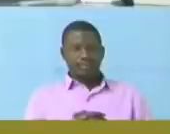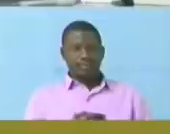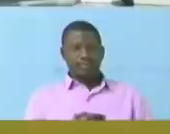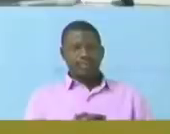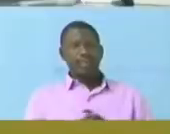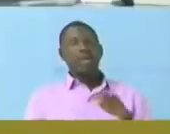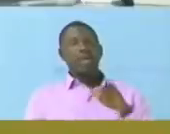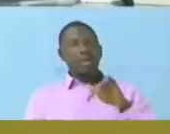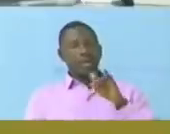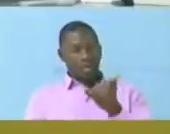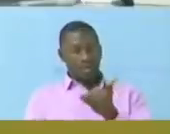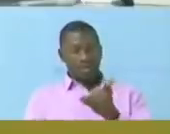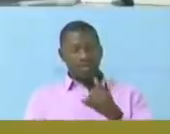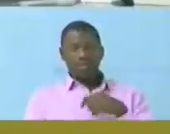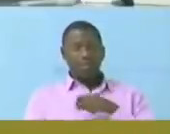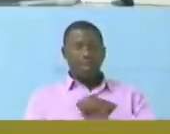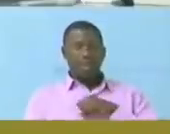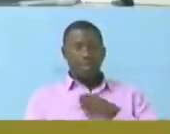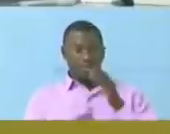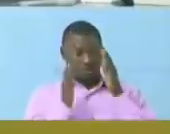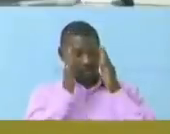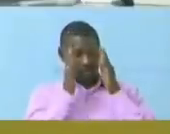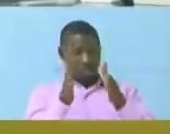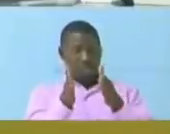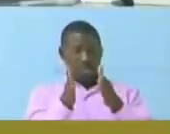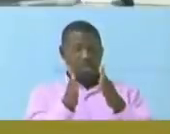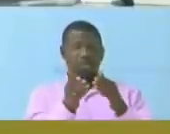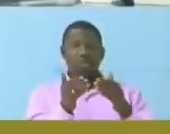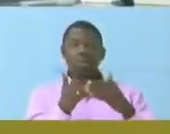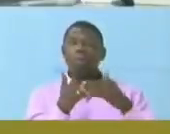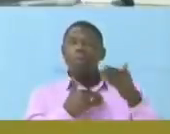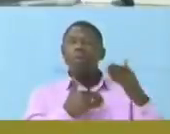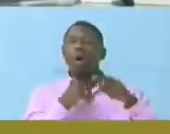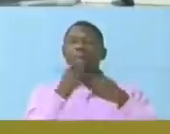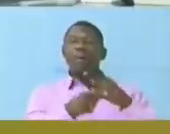Yes, my concentration is more on my men.